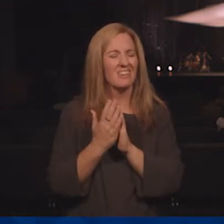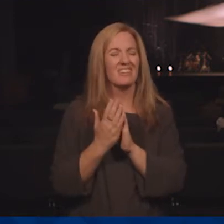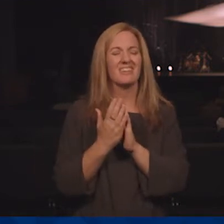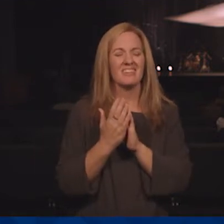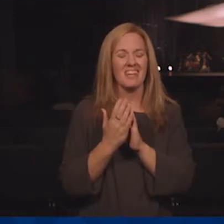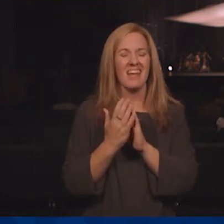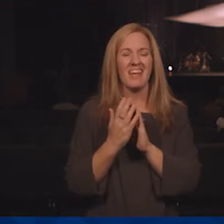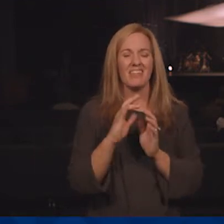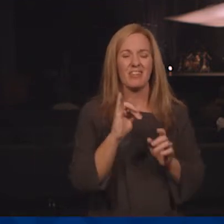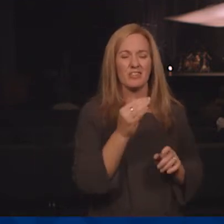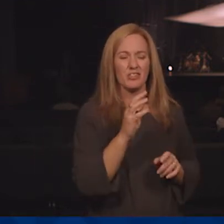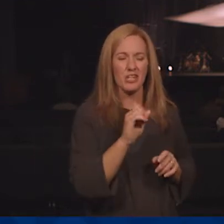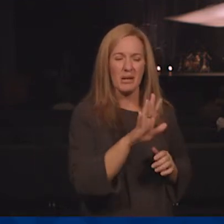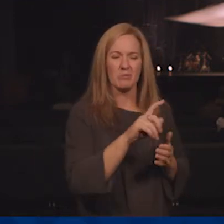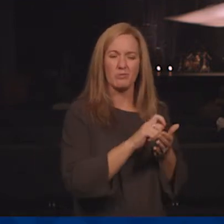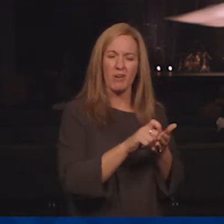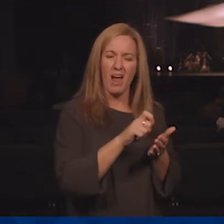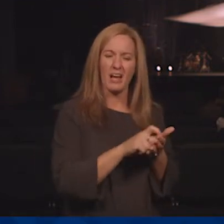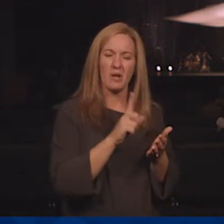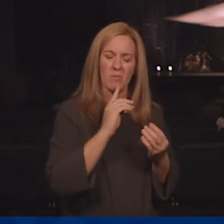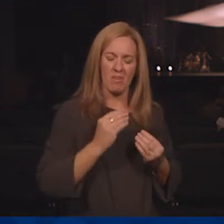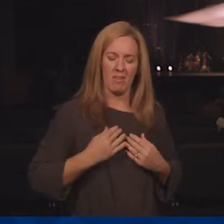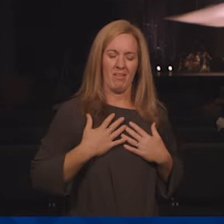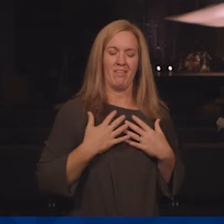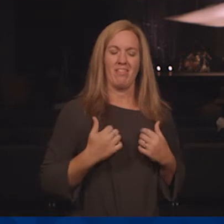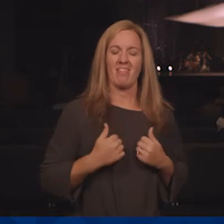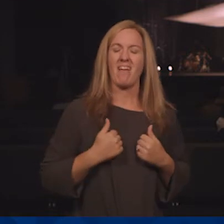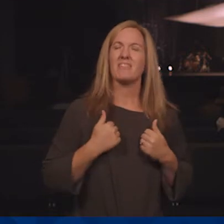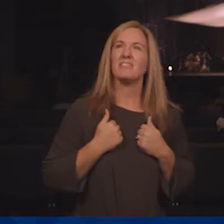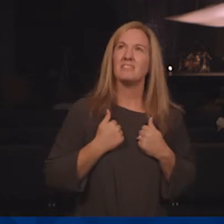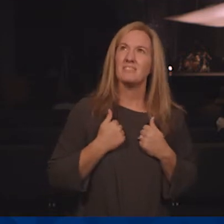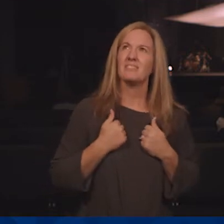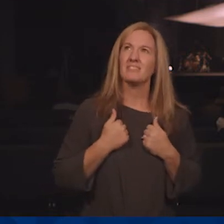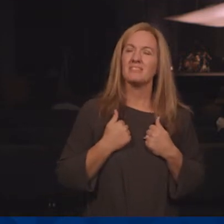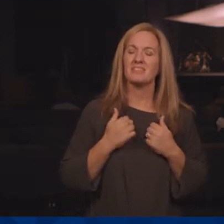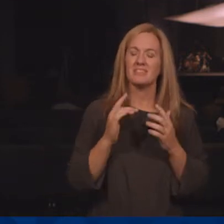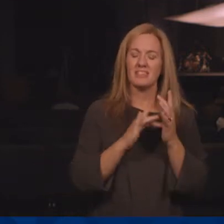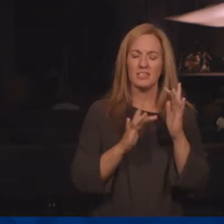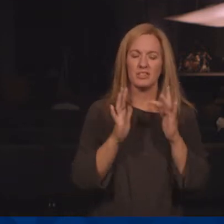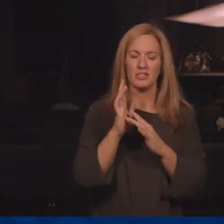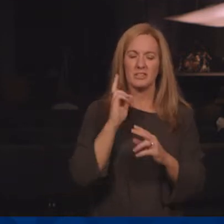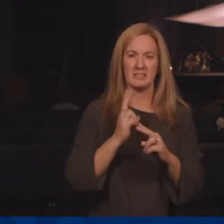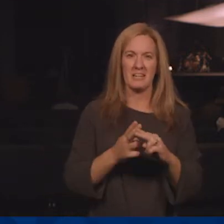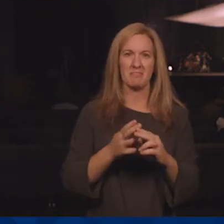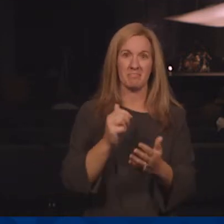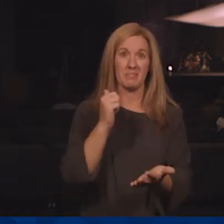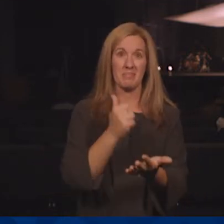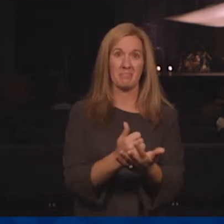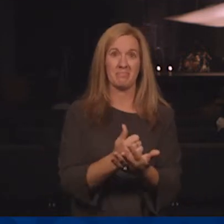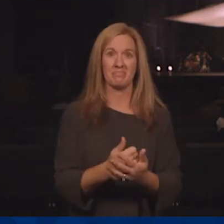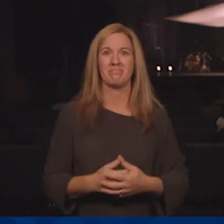James would breathe life into you. In Jesus' name, amen.